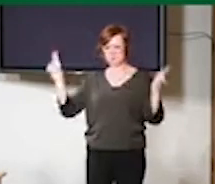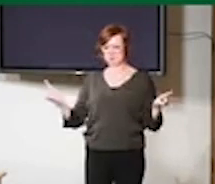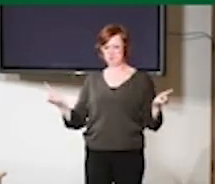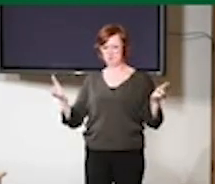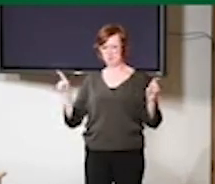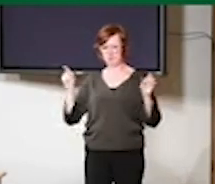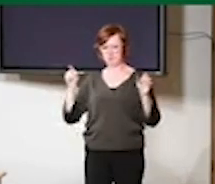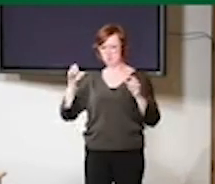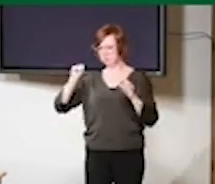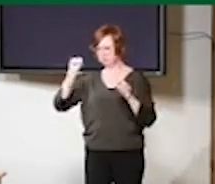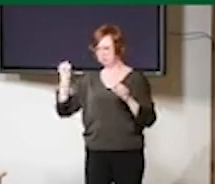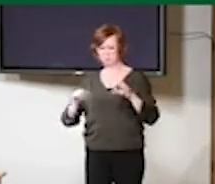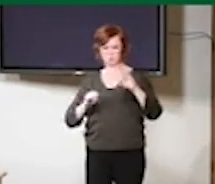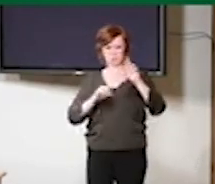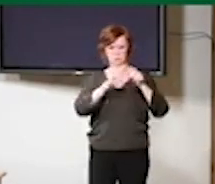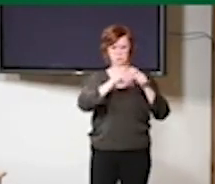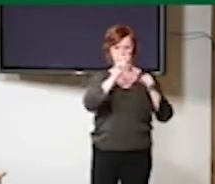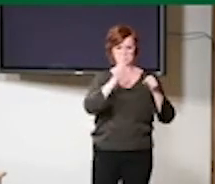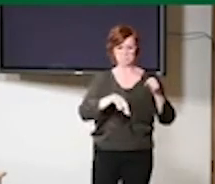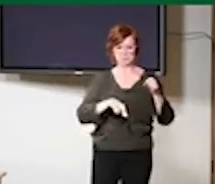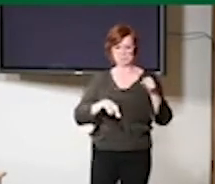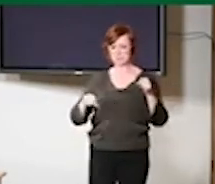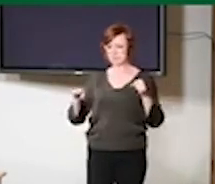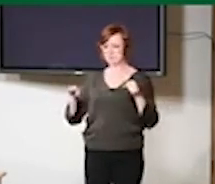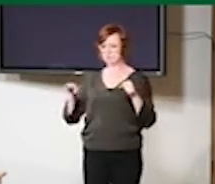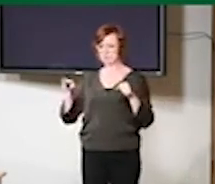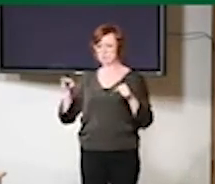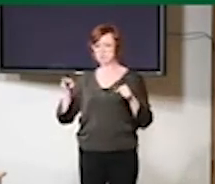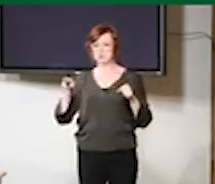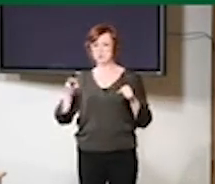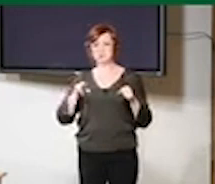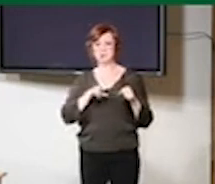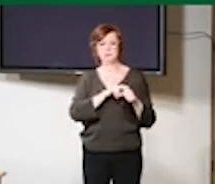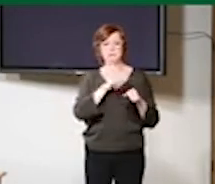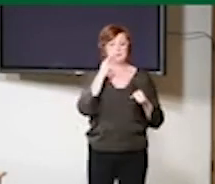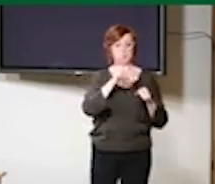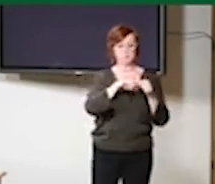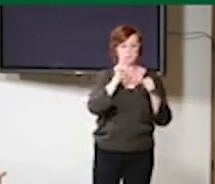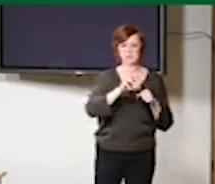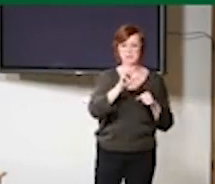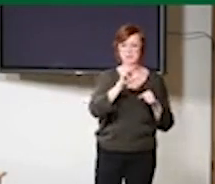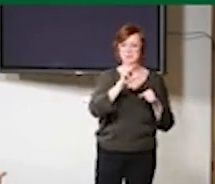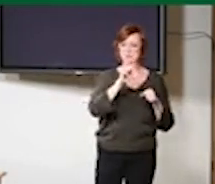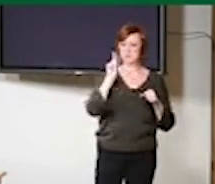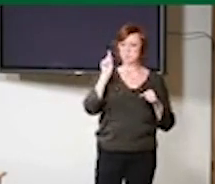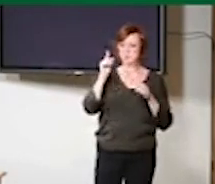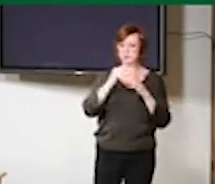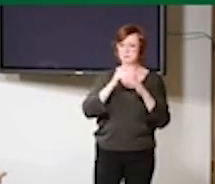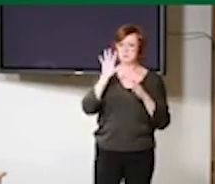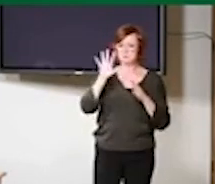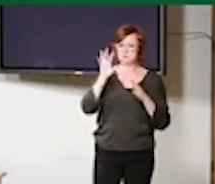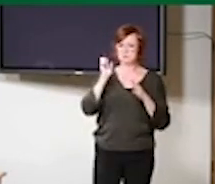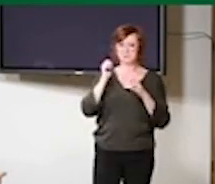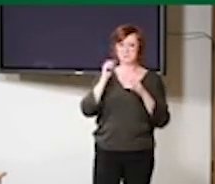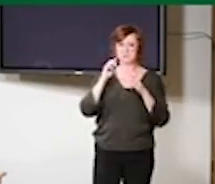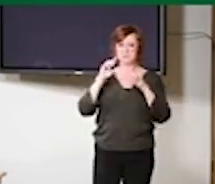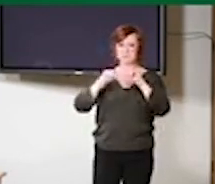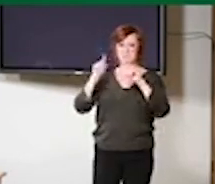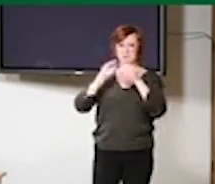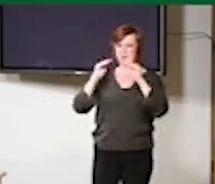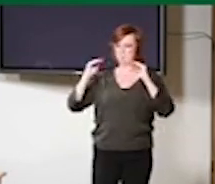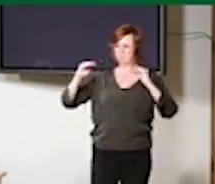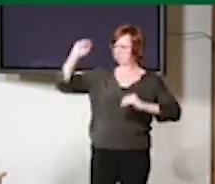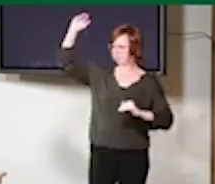today, pending in Regina versus only 6 in Saskatoon. Can you explain why the disparity is?